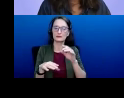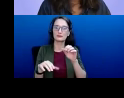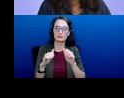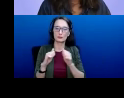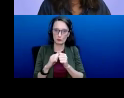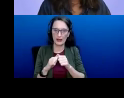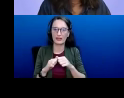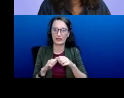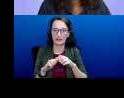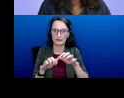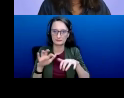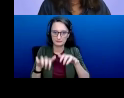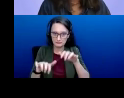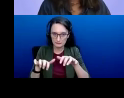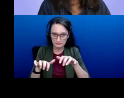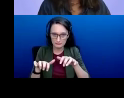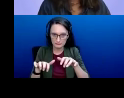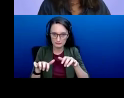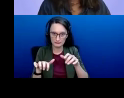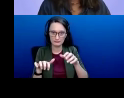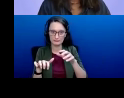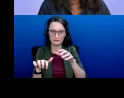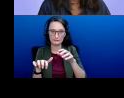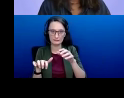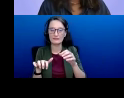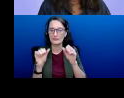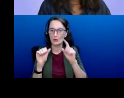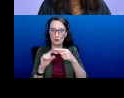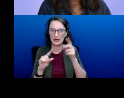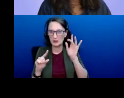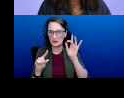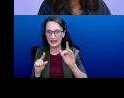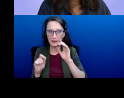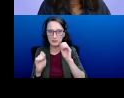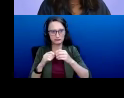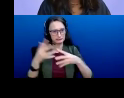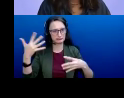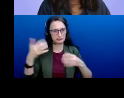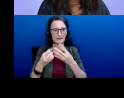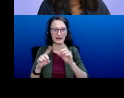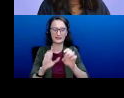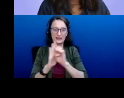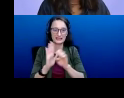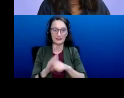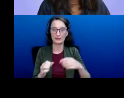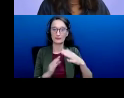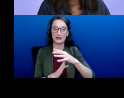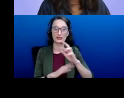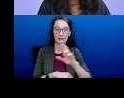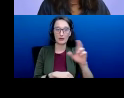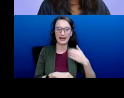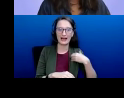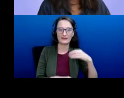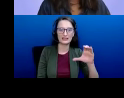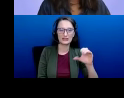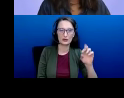a whole bunch, if you click into here when you get it, a whole bunch of examples. Top right are 2 corded keyboards, one black with white font,